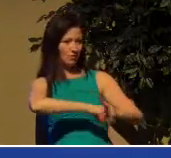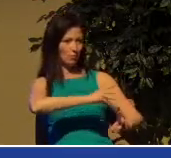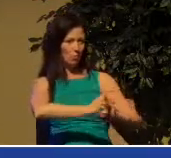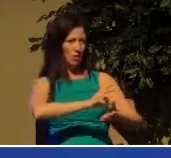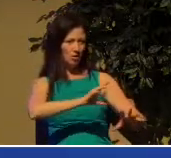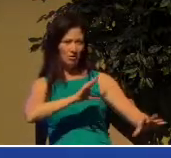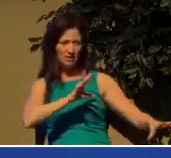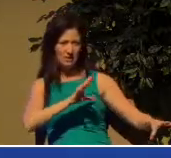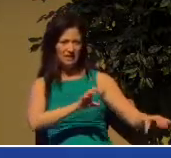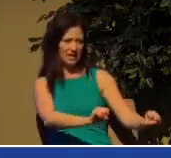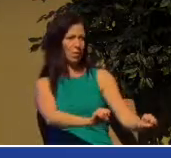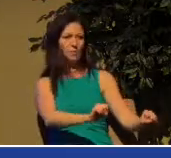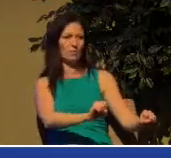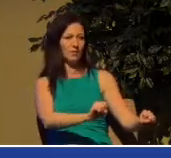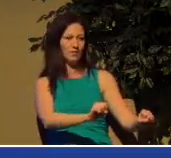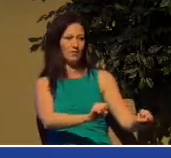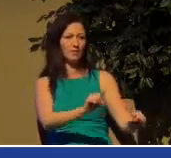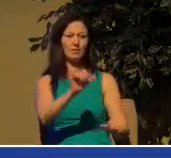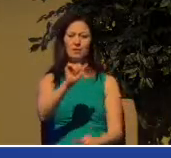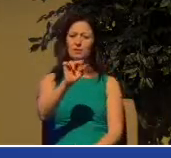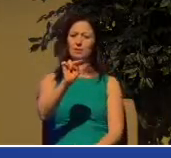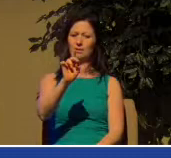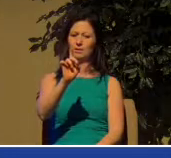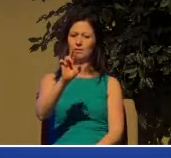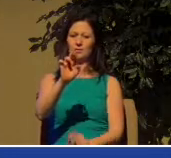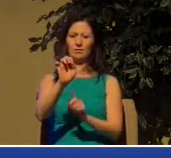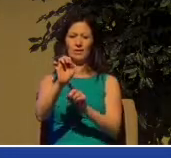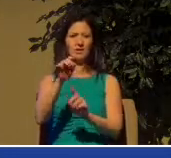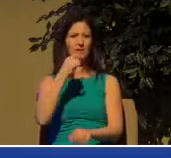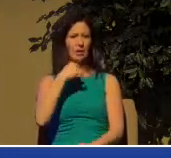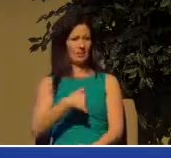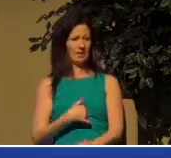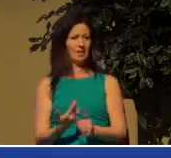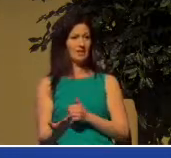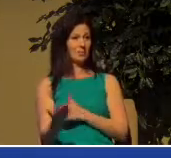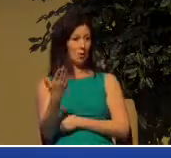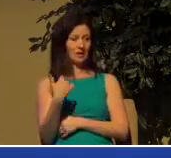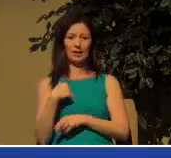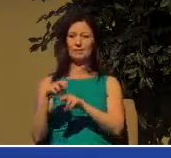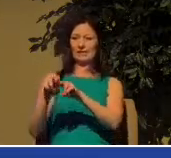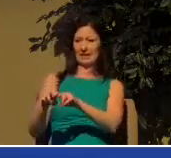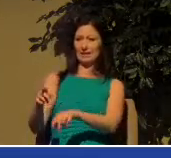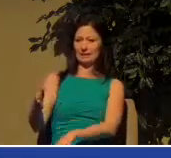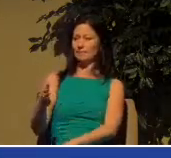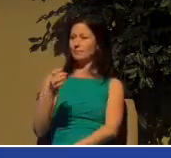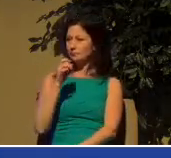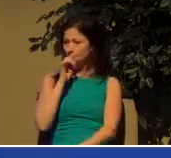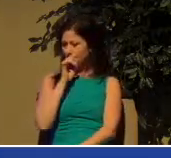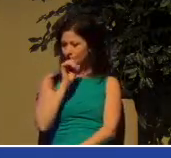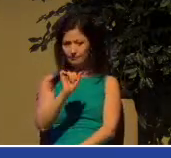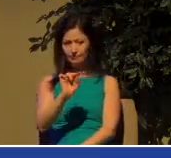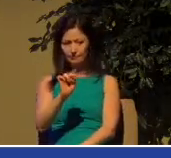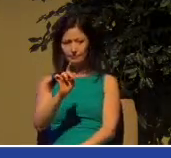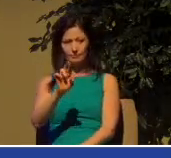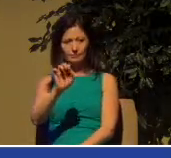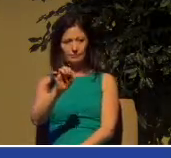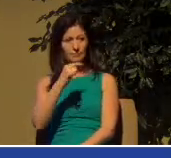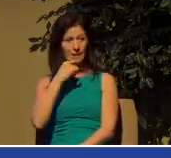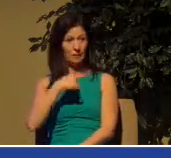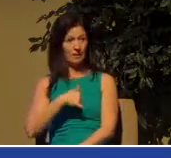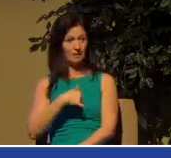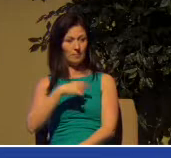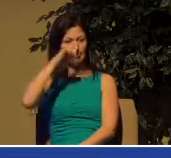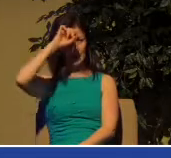have their way? Andre was just telling me this morning, as I was sitting down here, in Egypt,